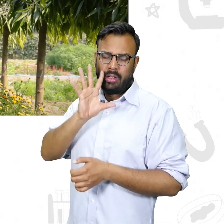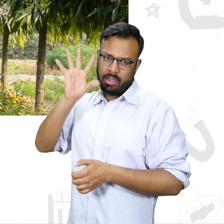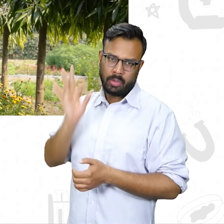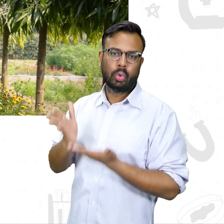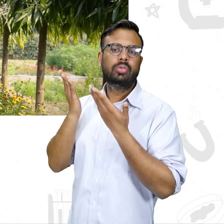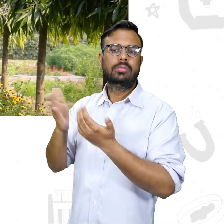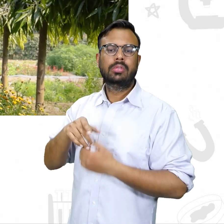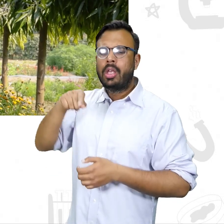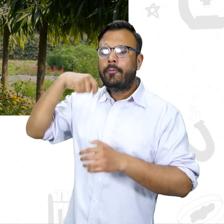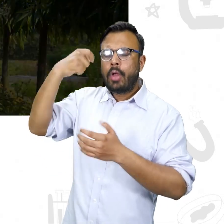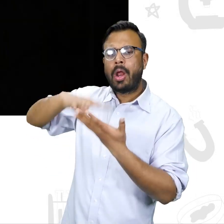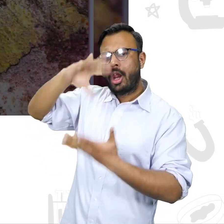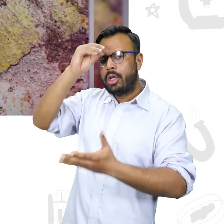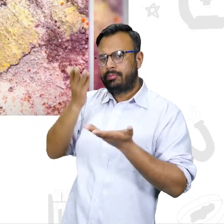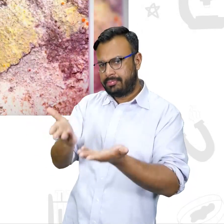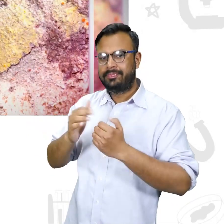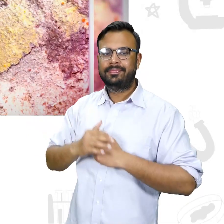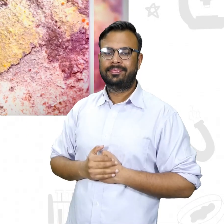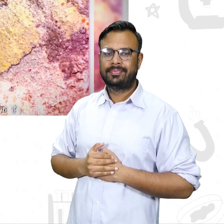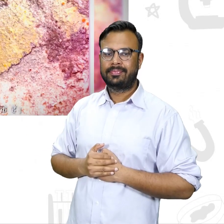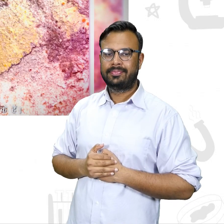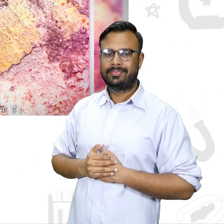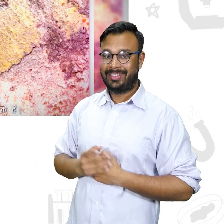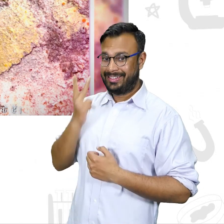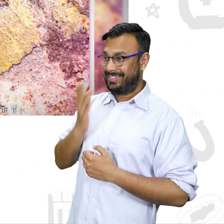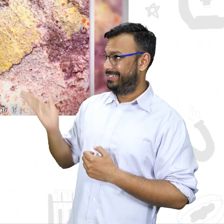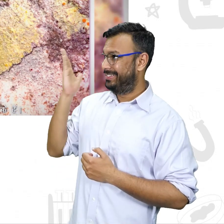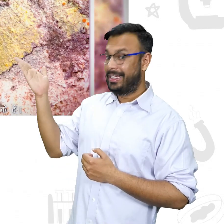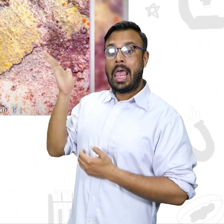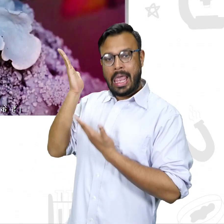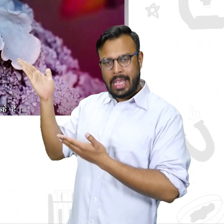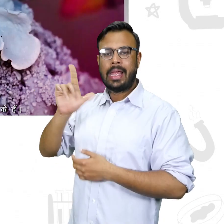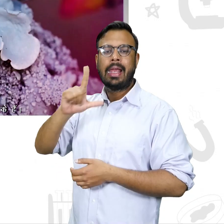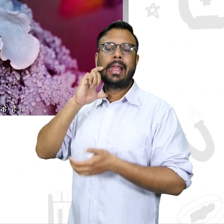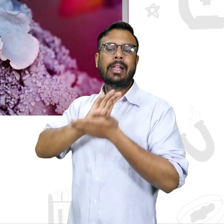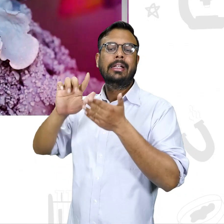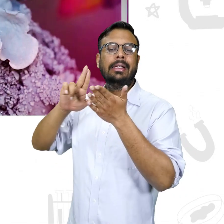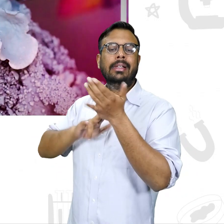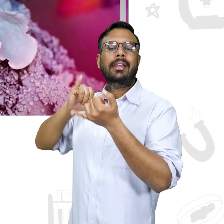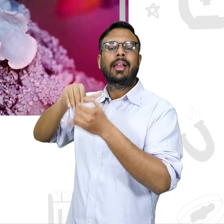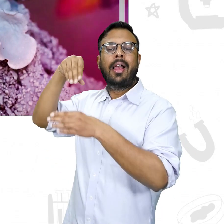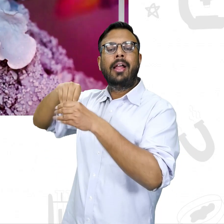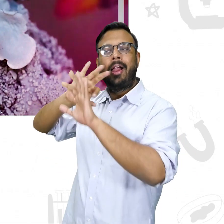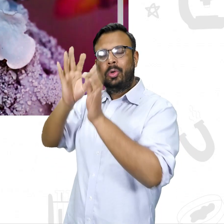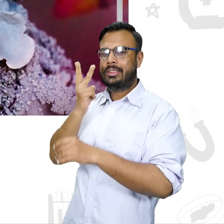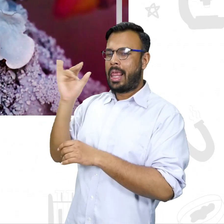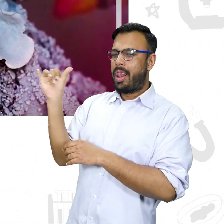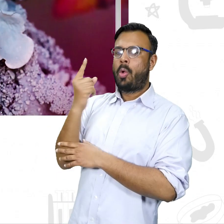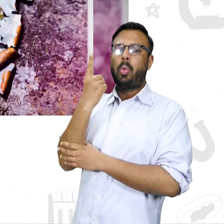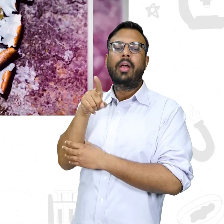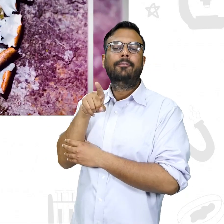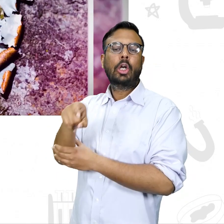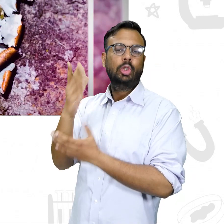we are going to learn from this video. Pictures what you are seeing here are of lichens. Although they look like a